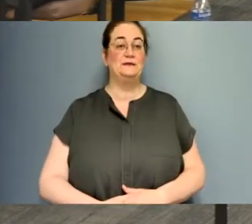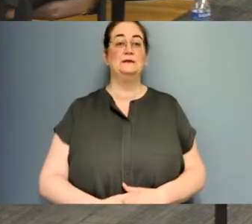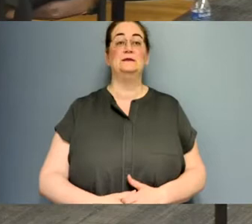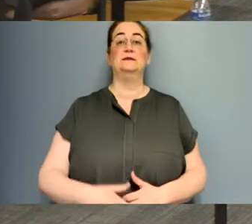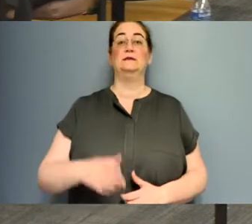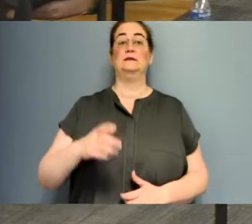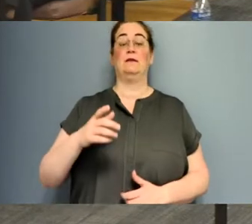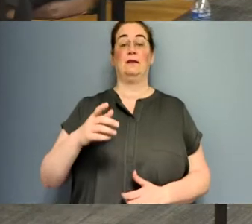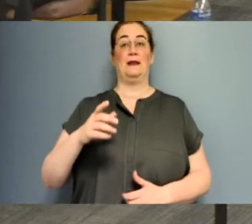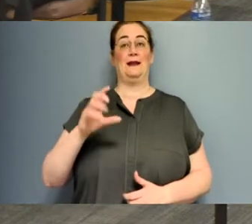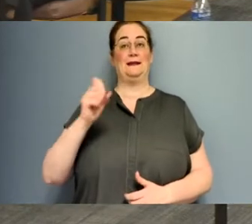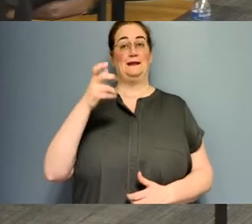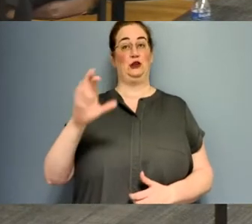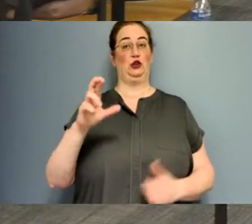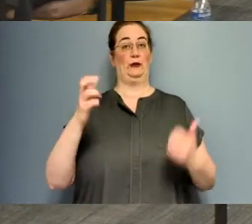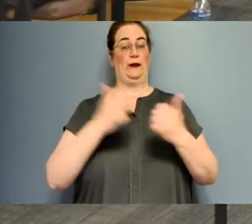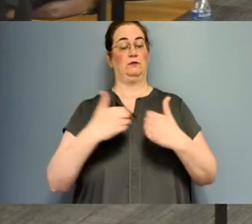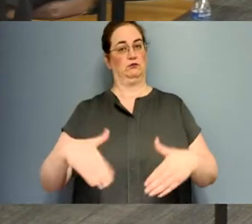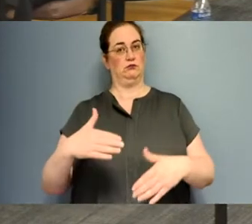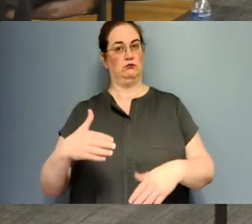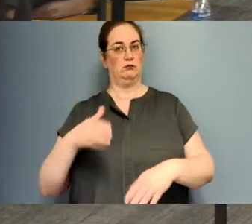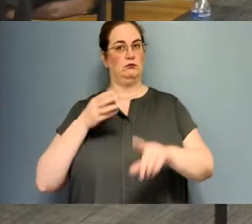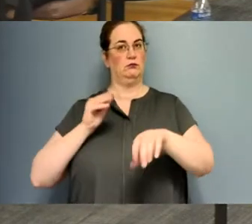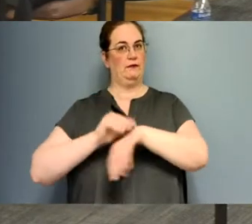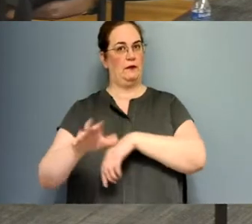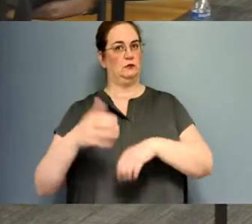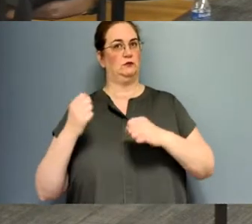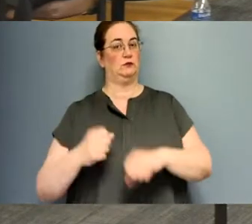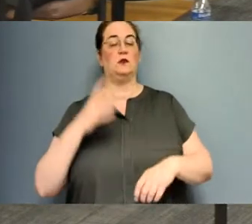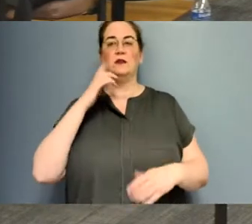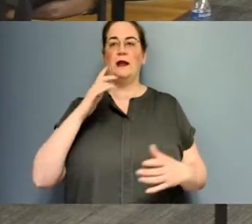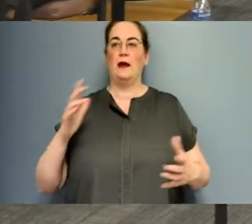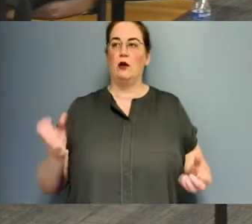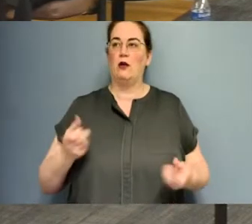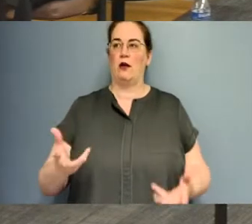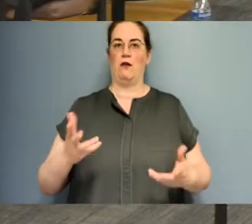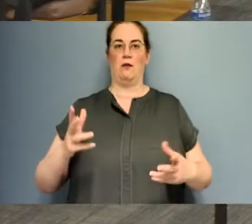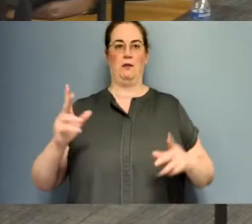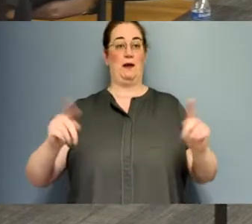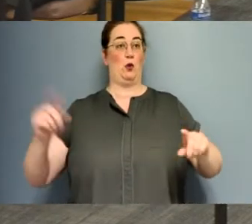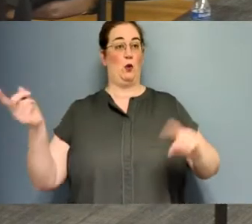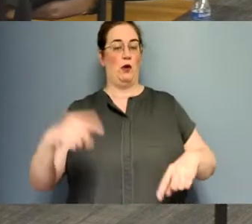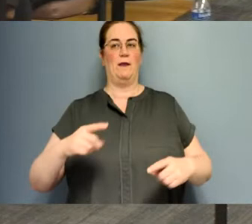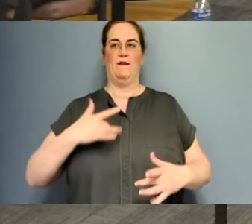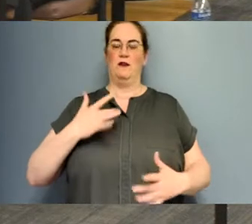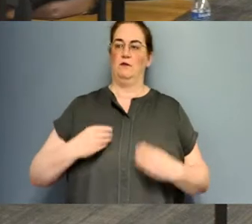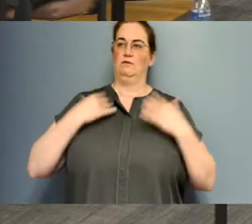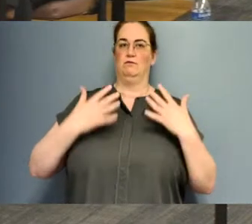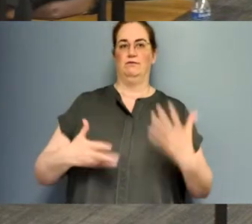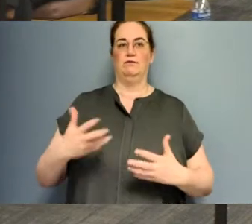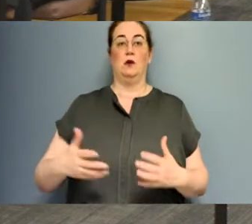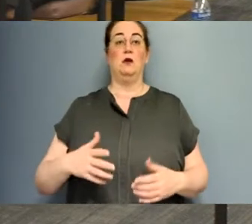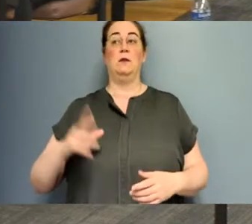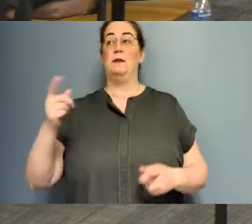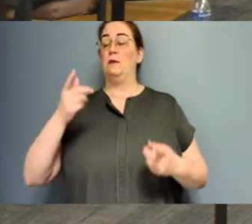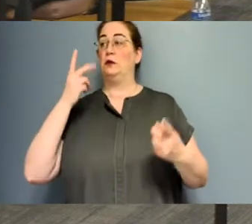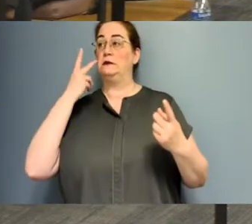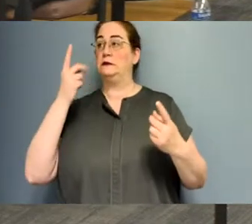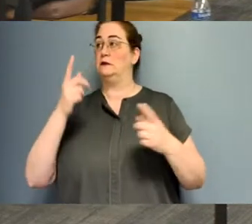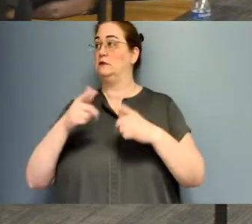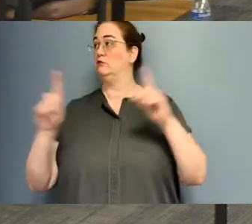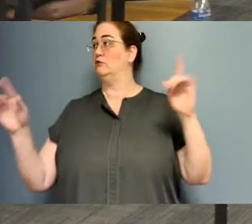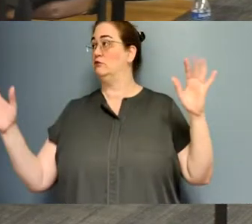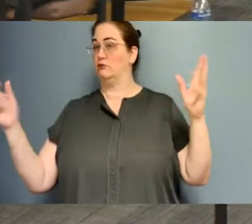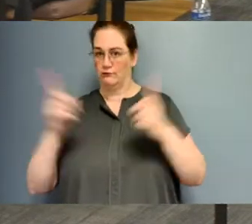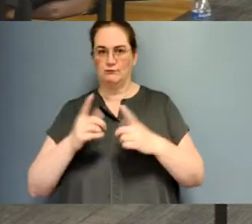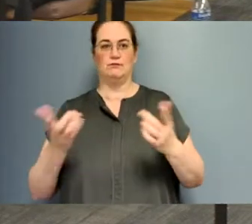have powerful impacts. They invigorate participants, they bring together old acquaintances, they foster